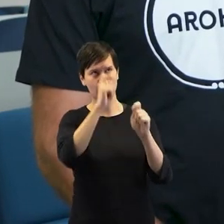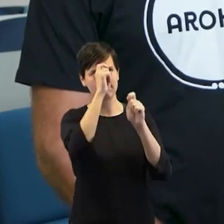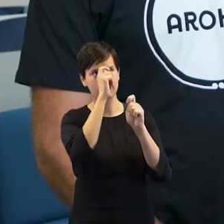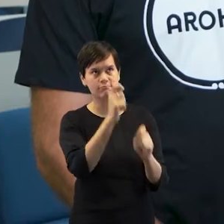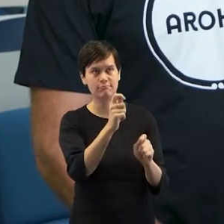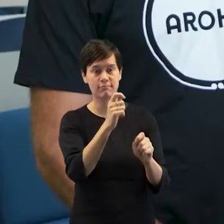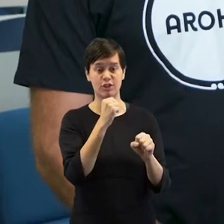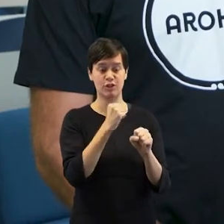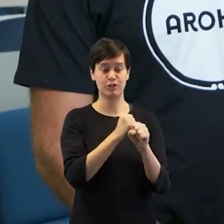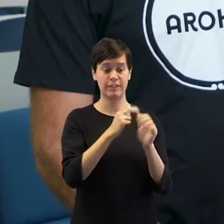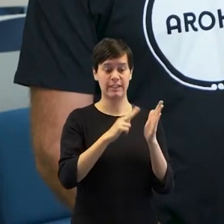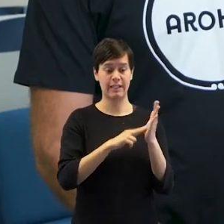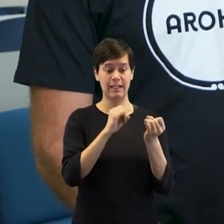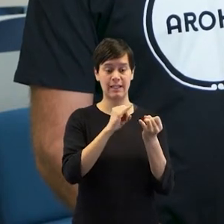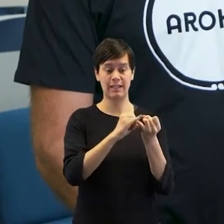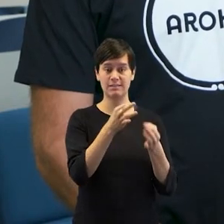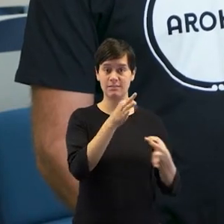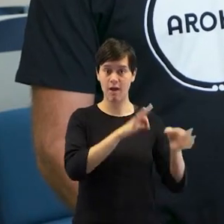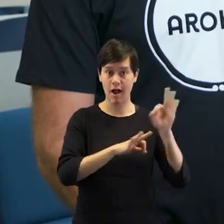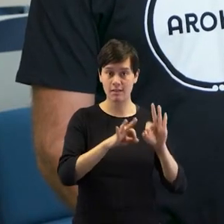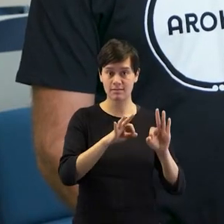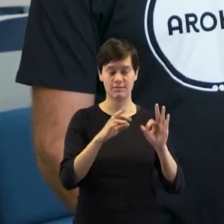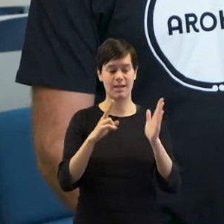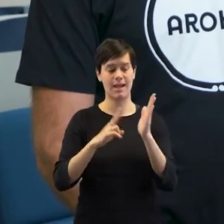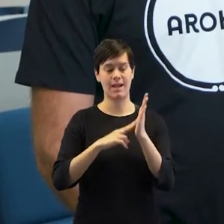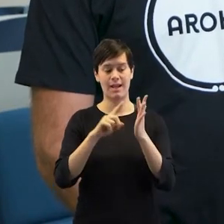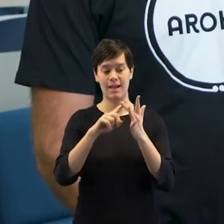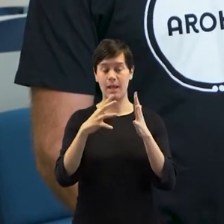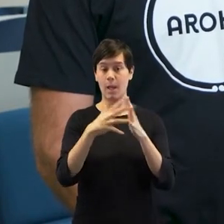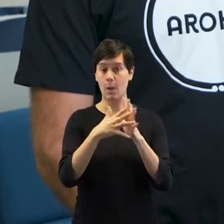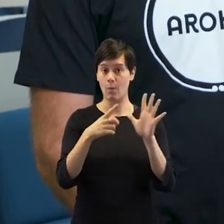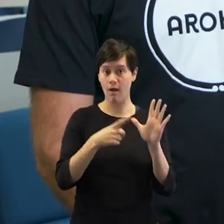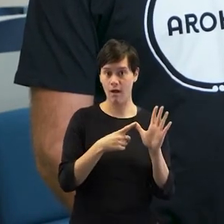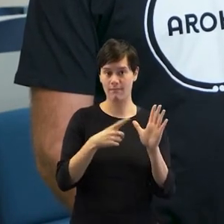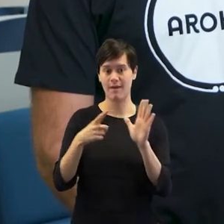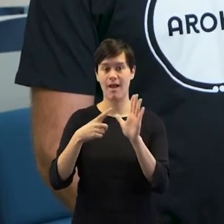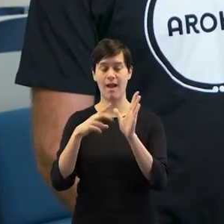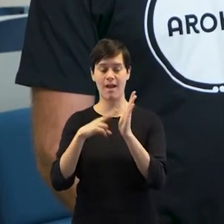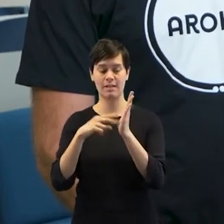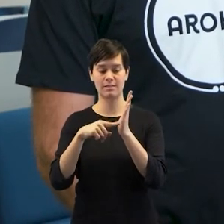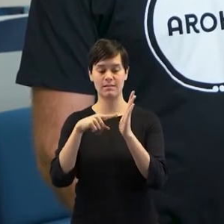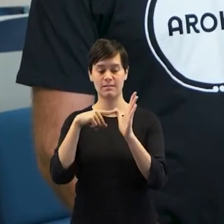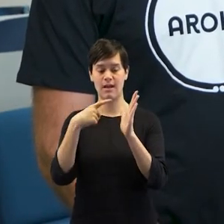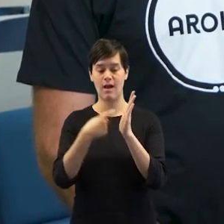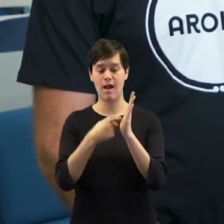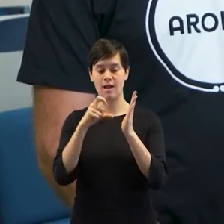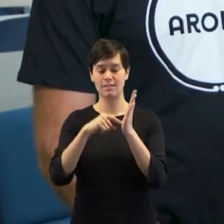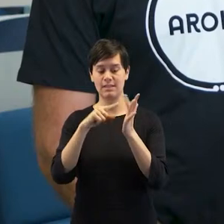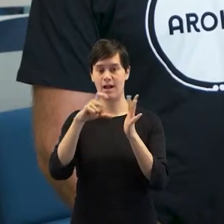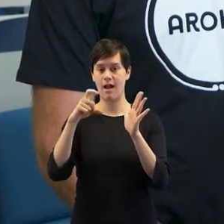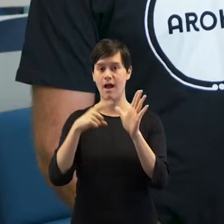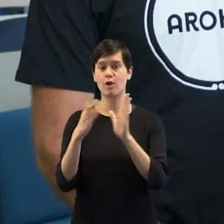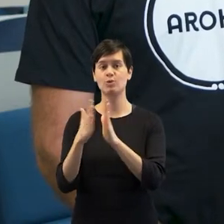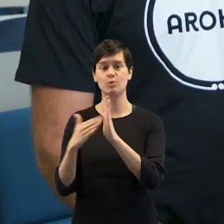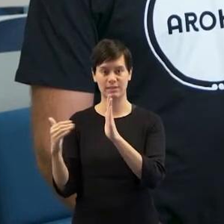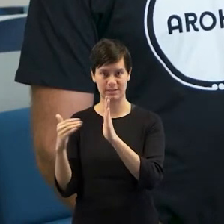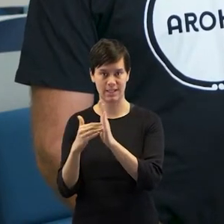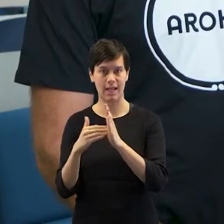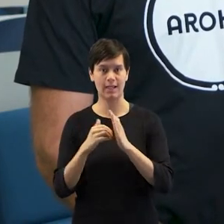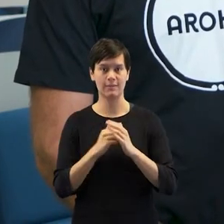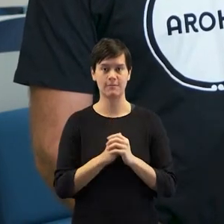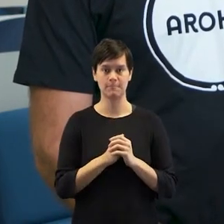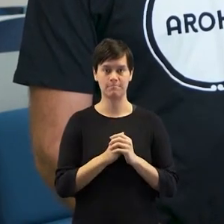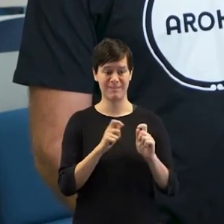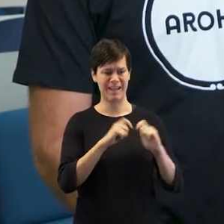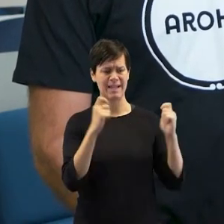key partners in the prize, GNS Science, NIWA and Antarctica New Zealand. So as a team, what we wanted to do